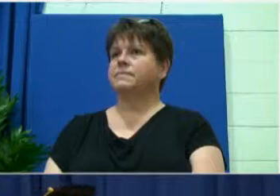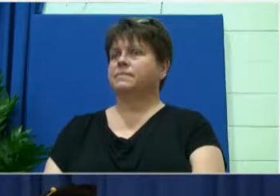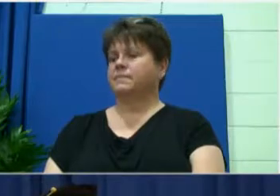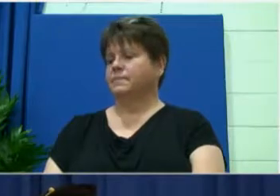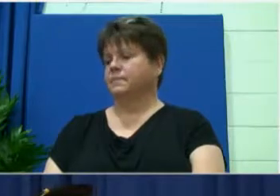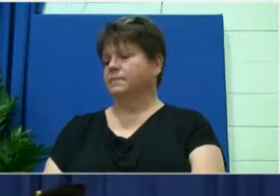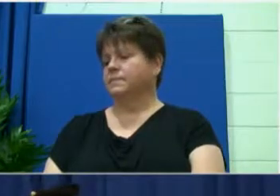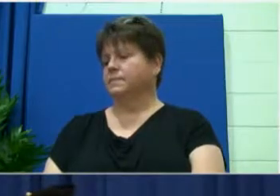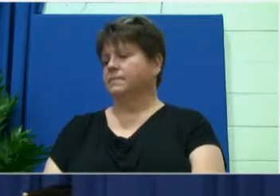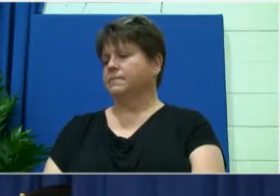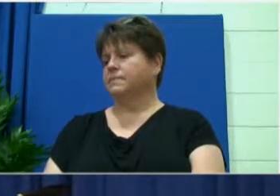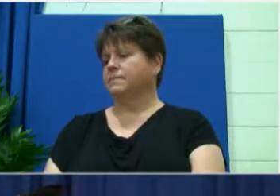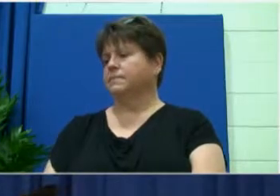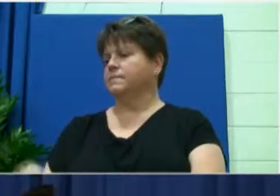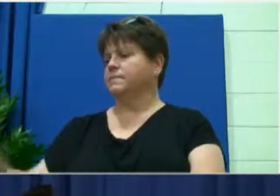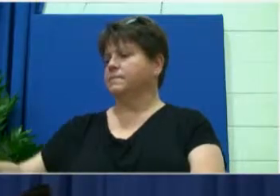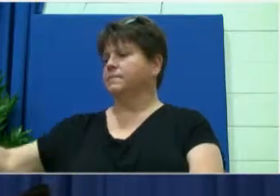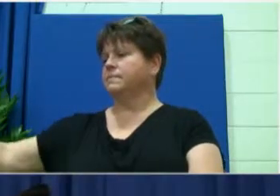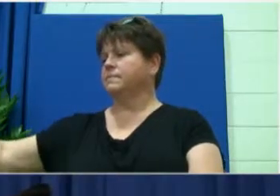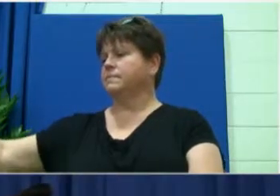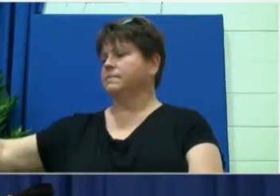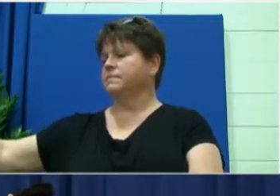That was for him.